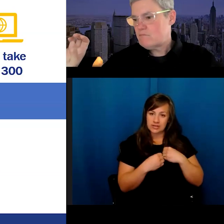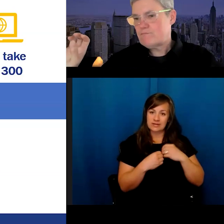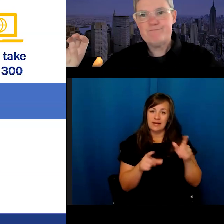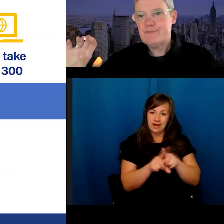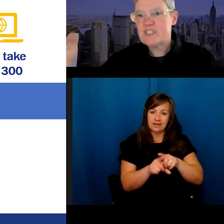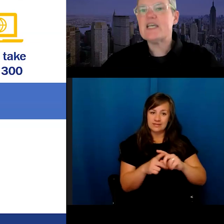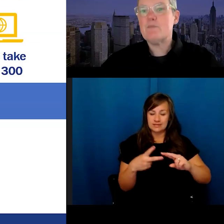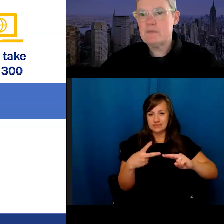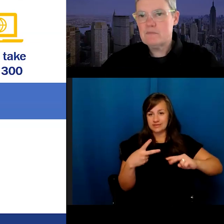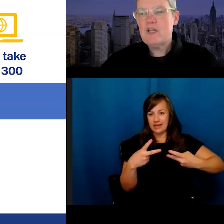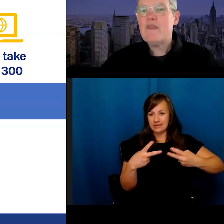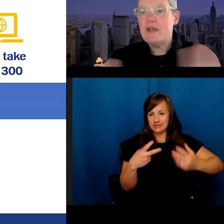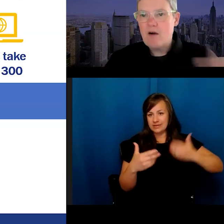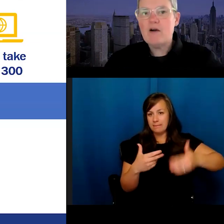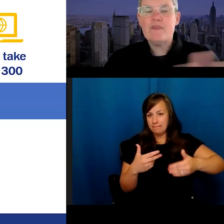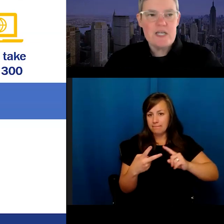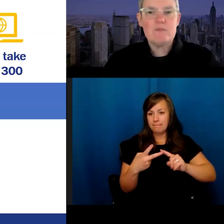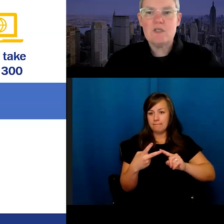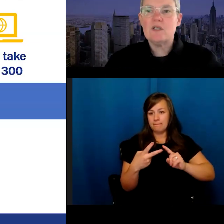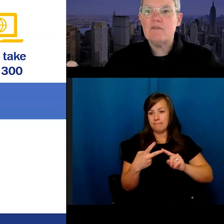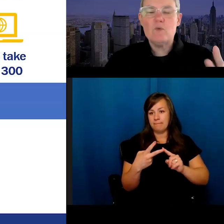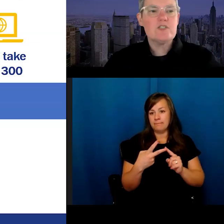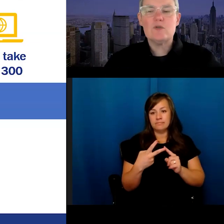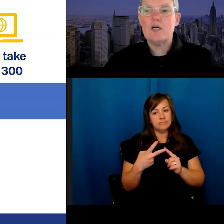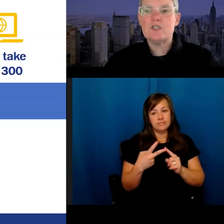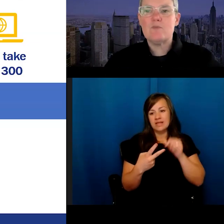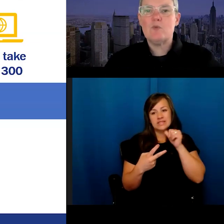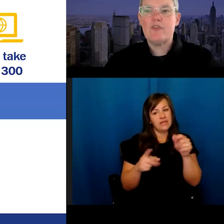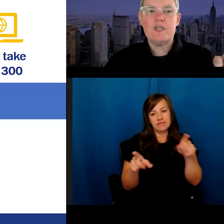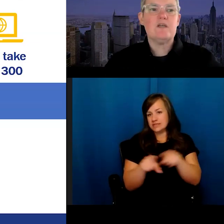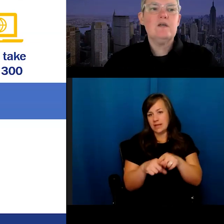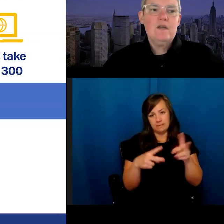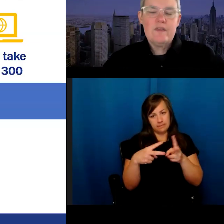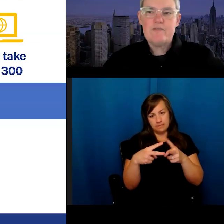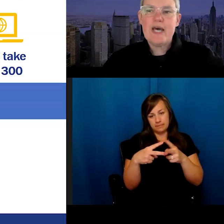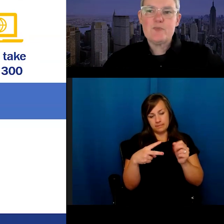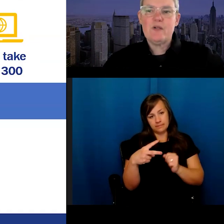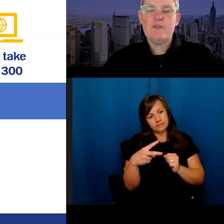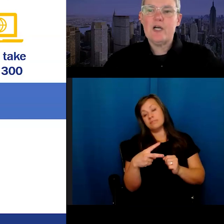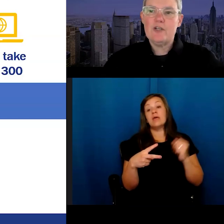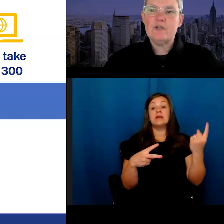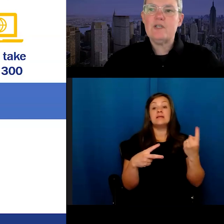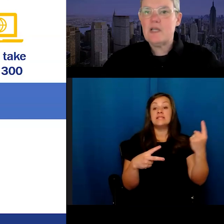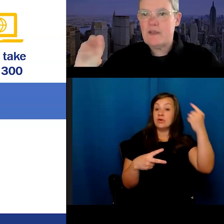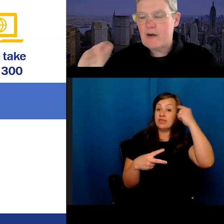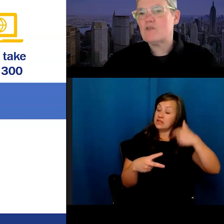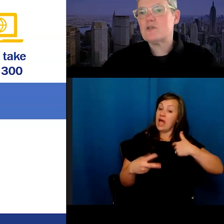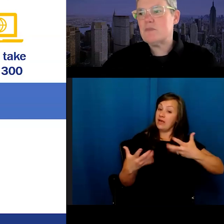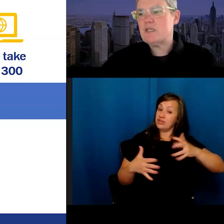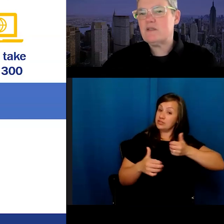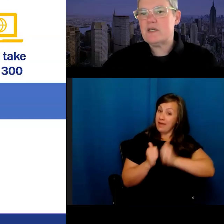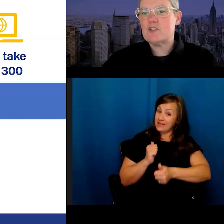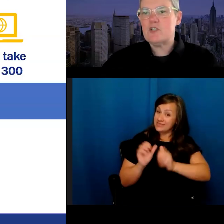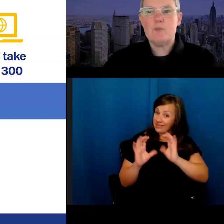second step. They aren't the same thing. Every once in a while, someone will think they've passed PLA 300, and that